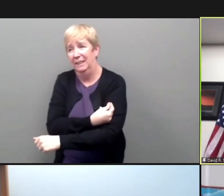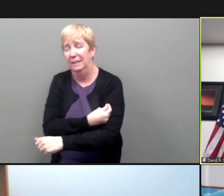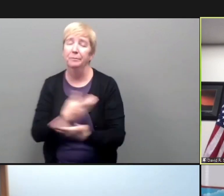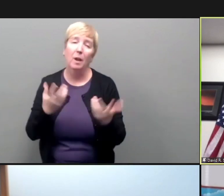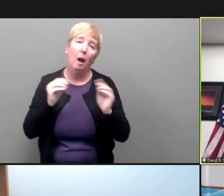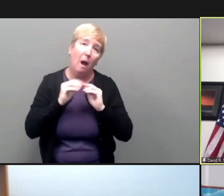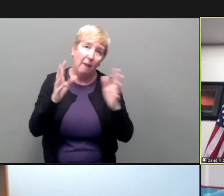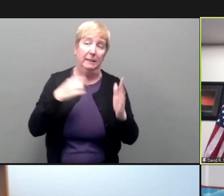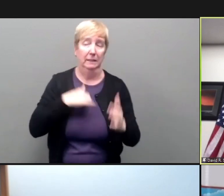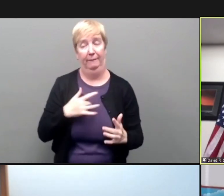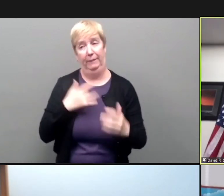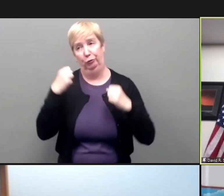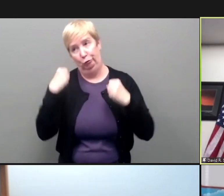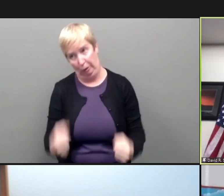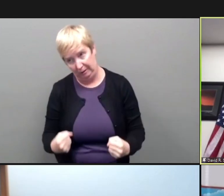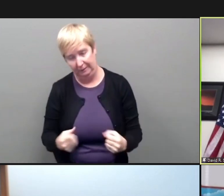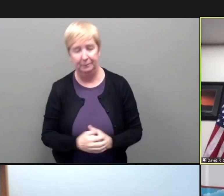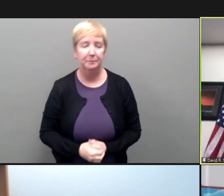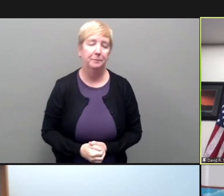tell.